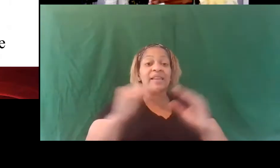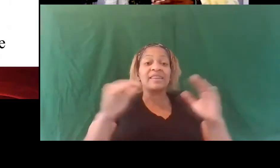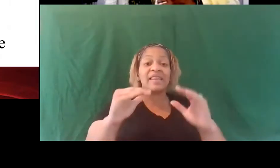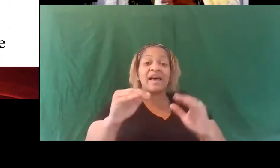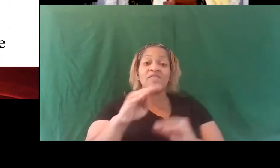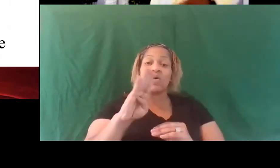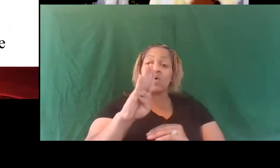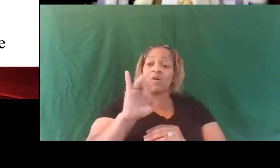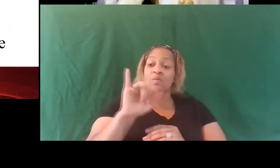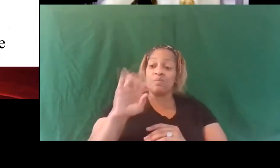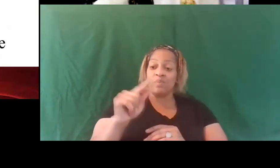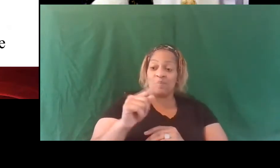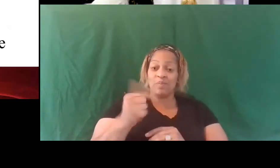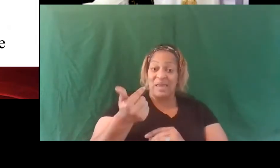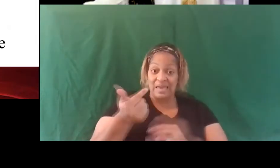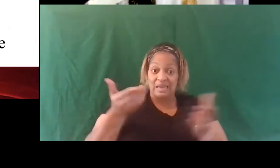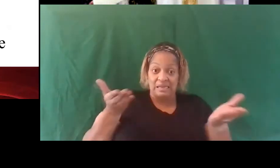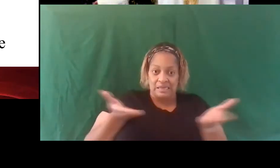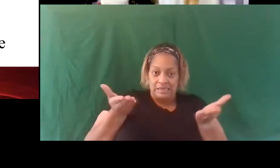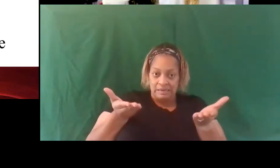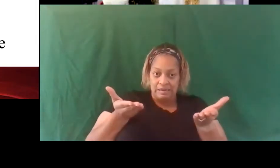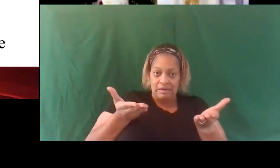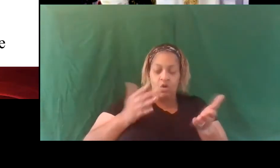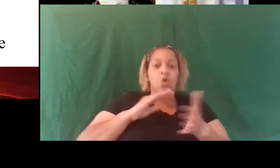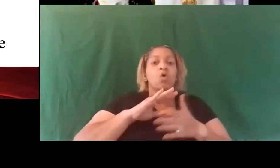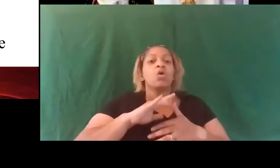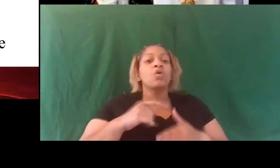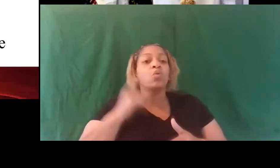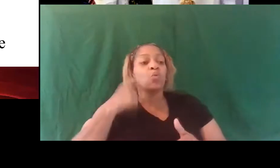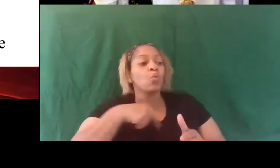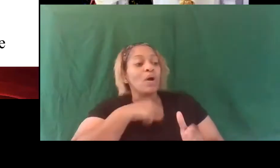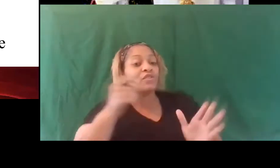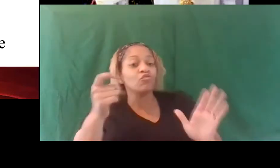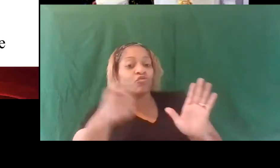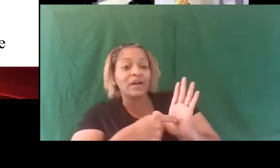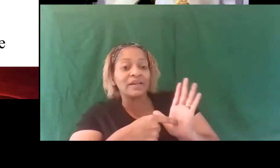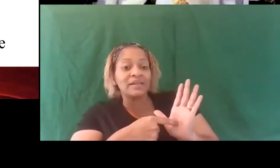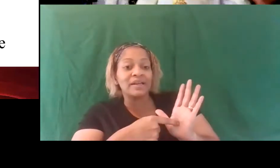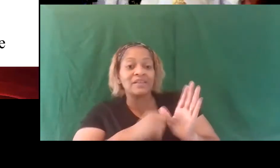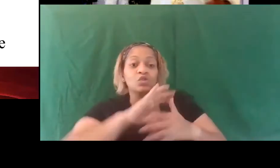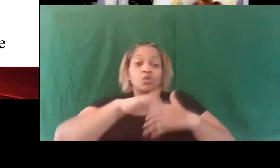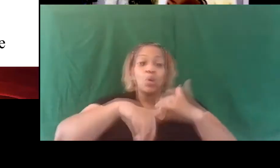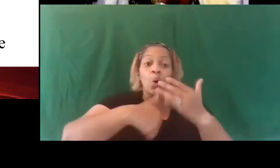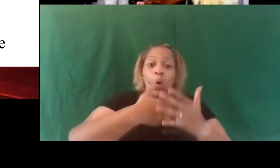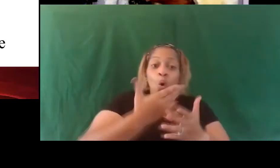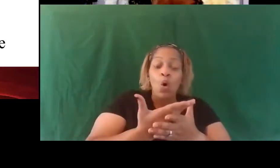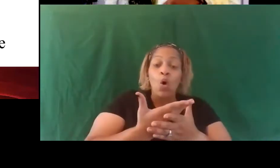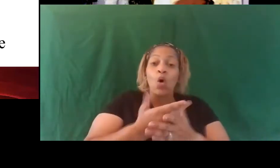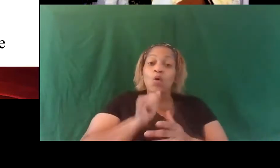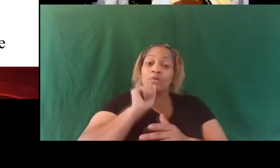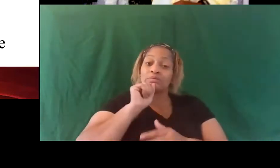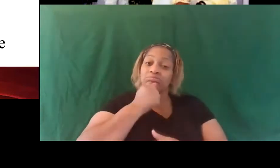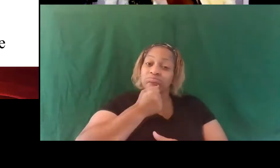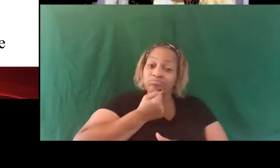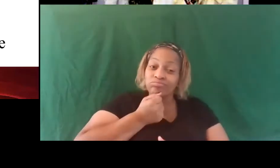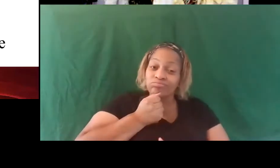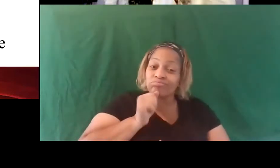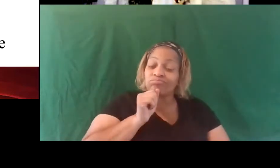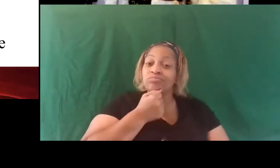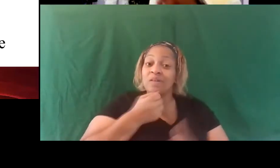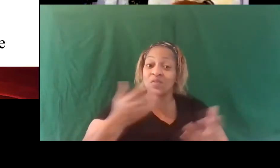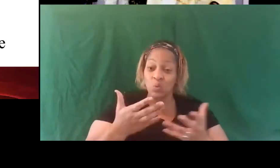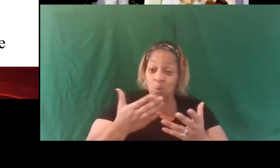one recognizes that all suffering is illusory. Breathe. Suffering is due solely